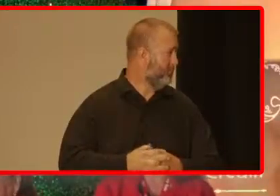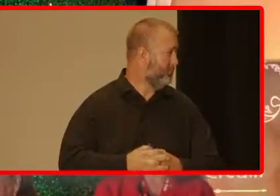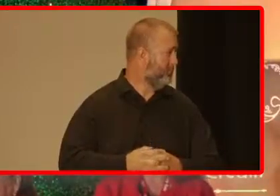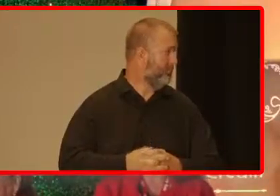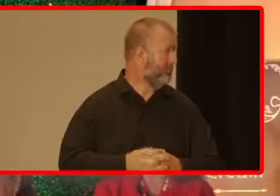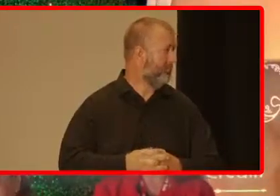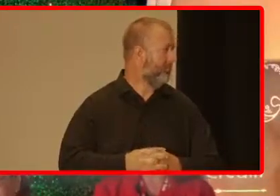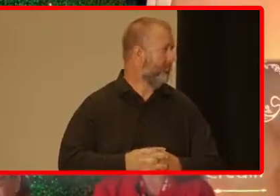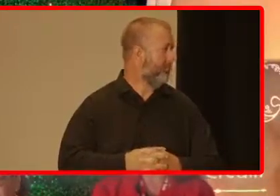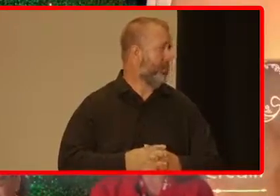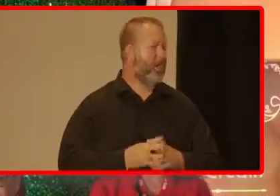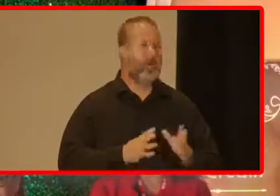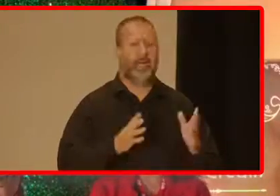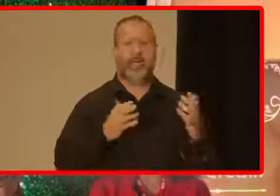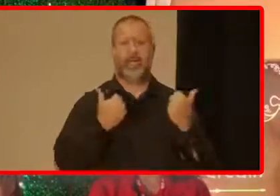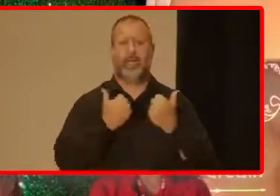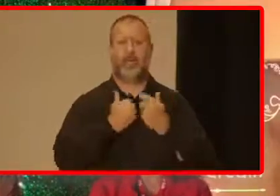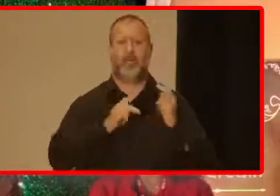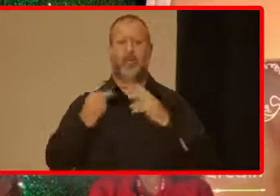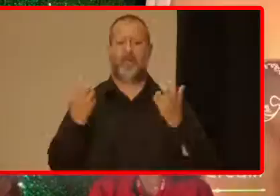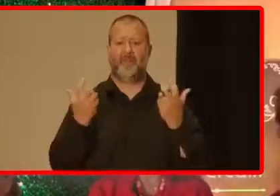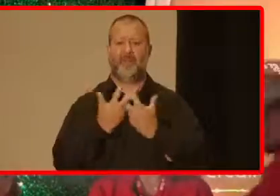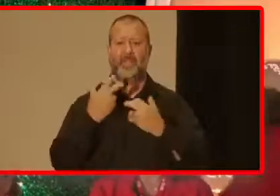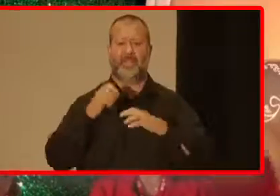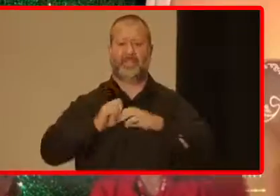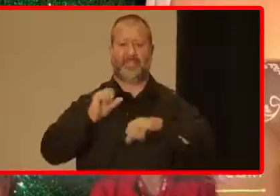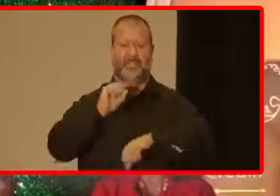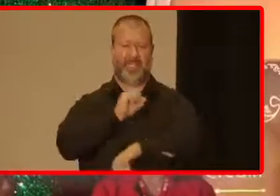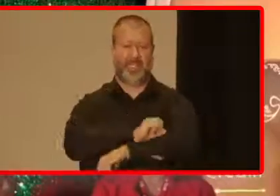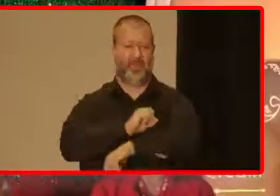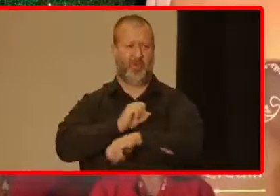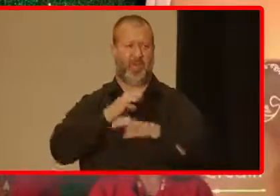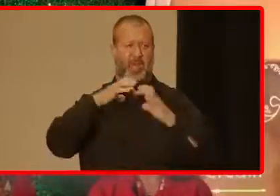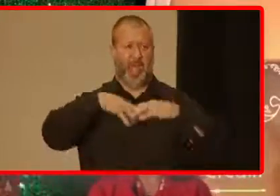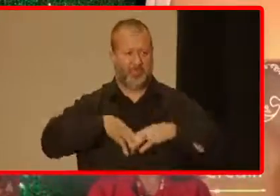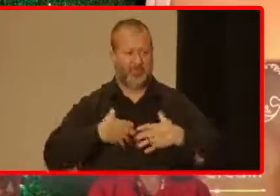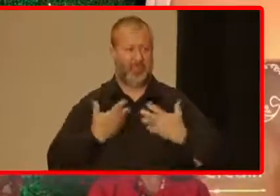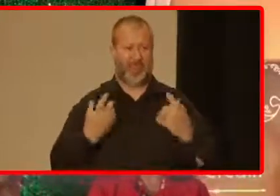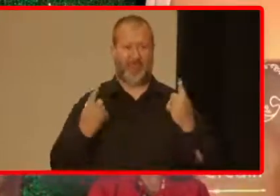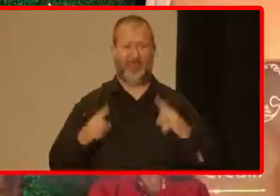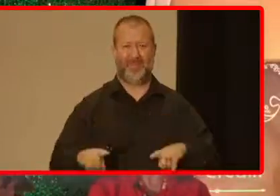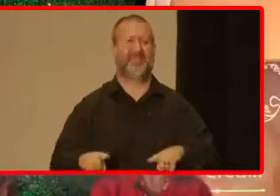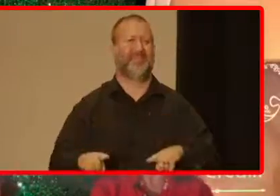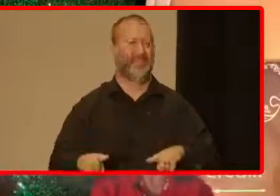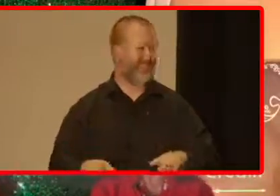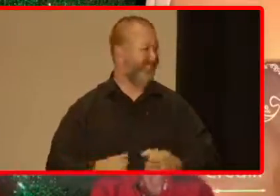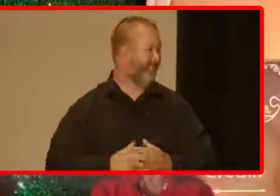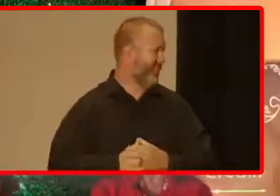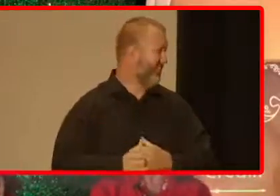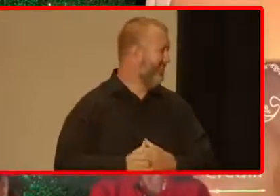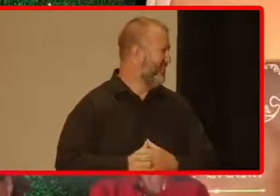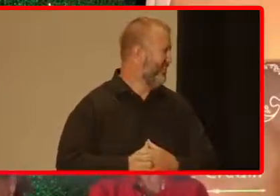And we're playing the game, how many people can we fit on stage without it collapsing?